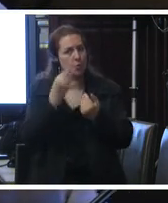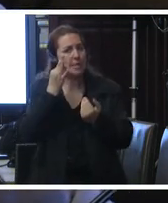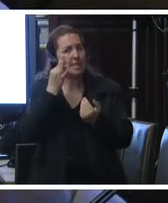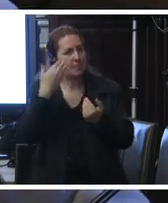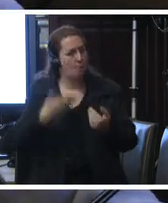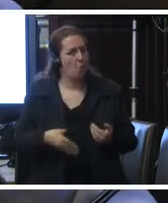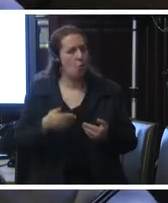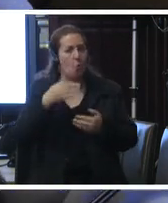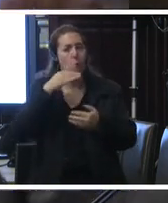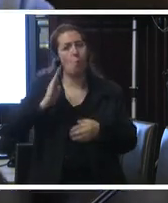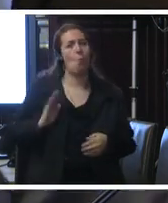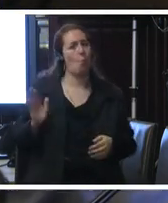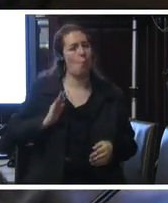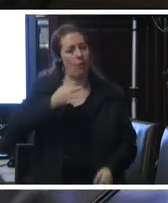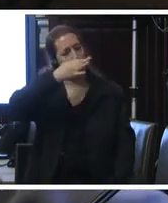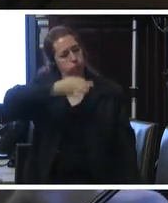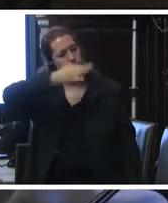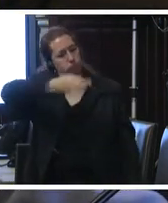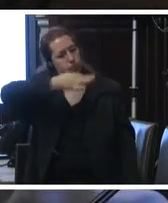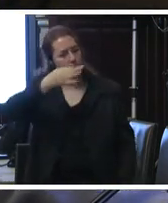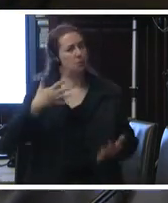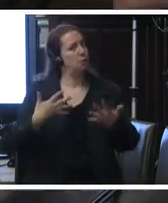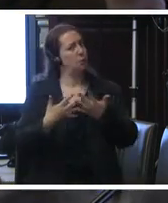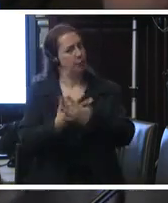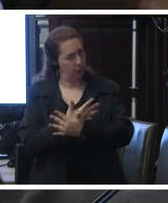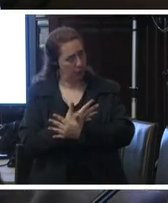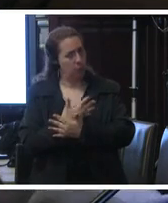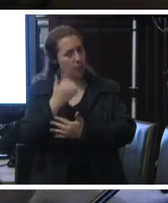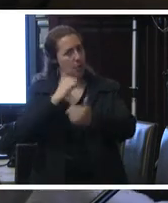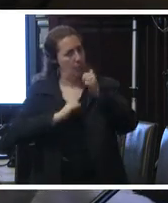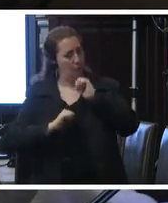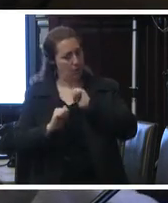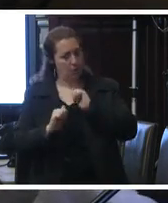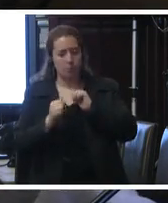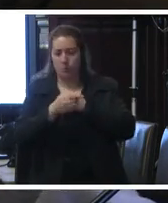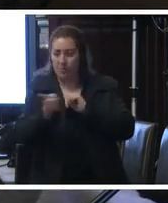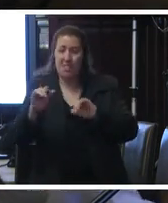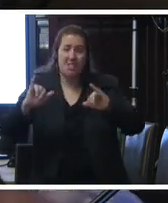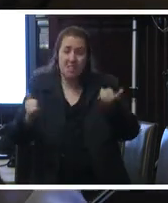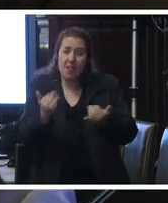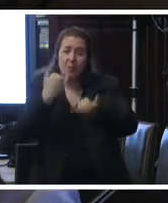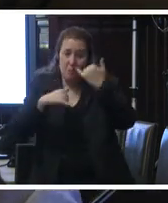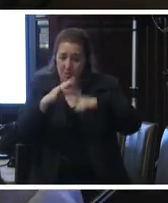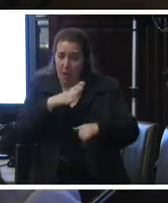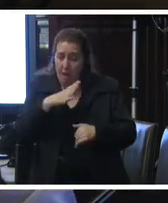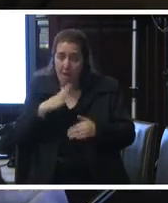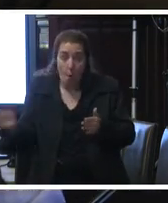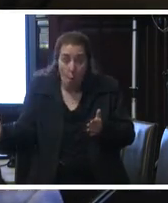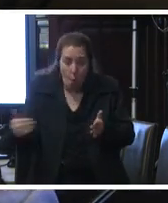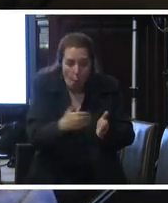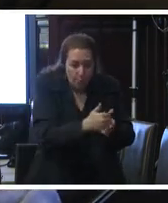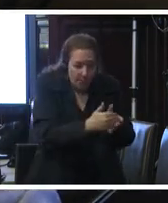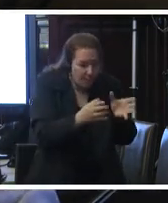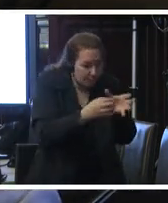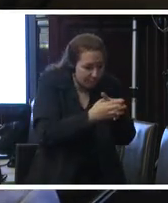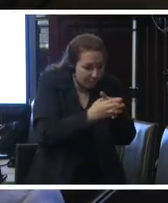through these things. So he must have that information so he can put it in this report that's coming on. And so if I